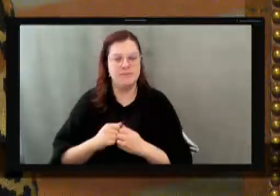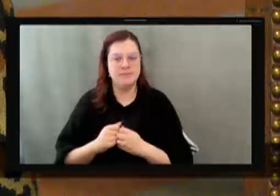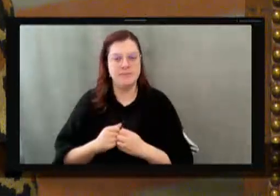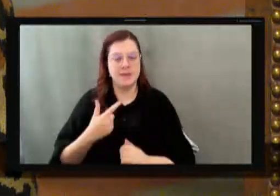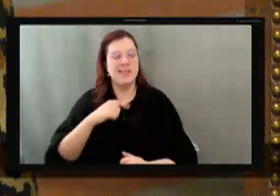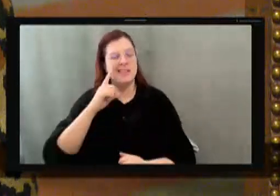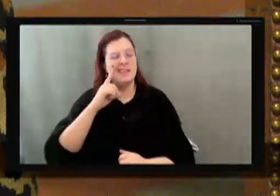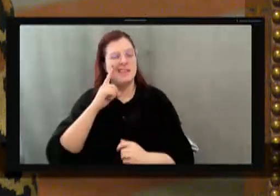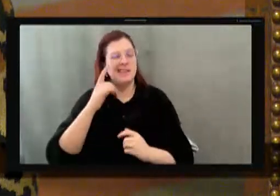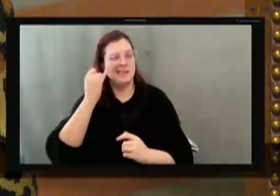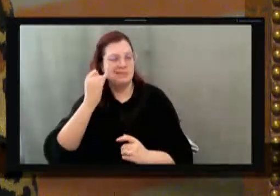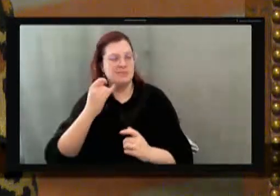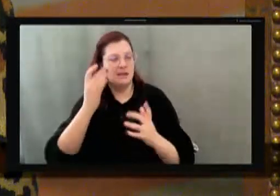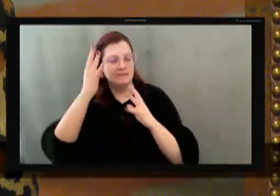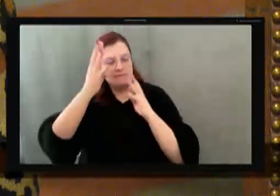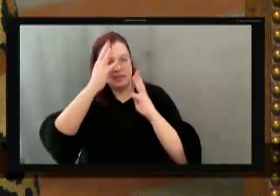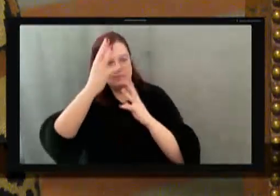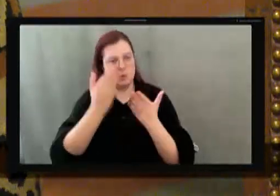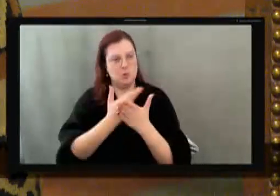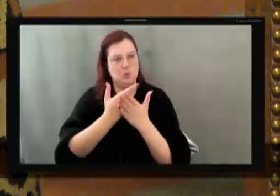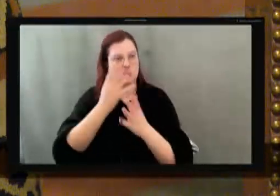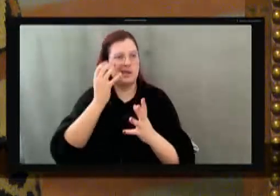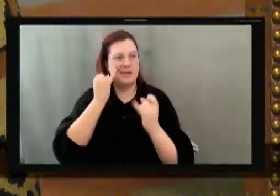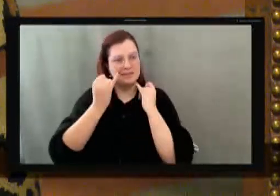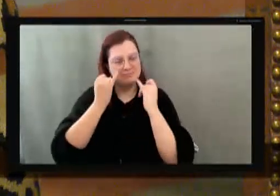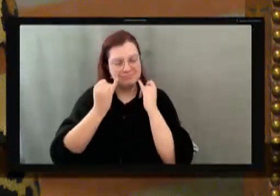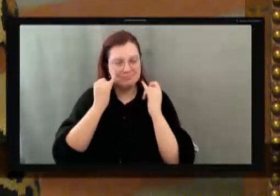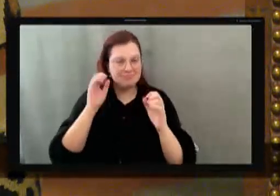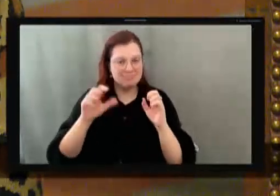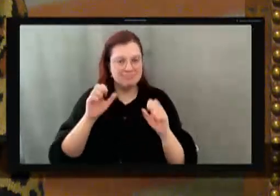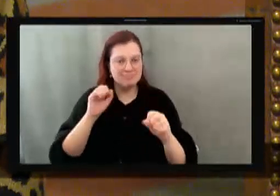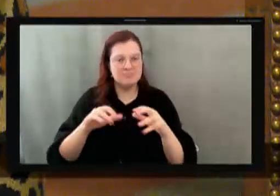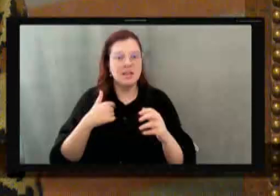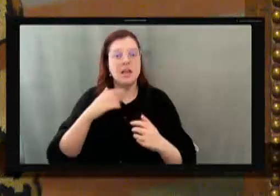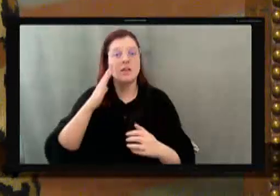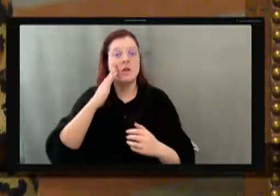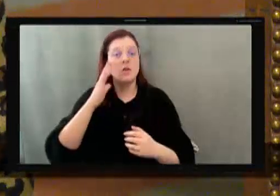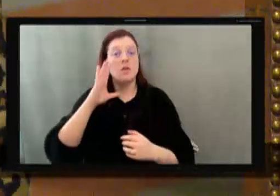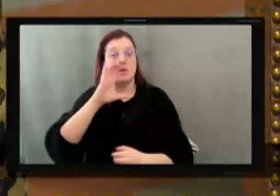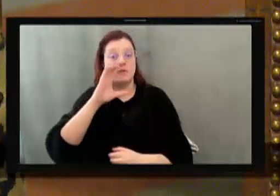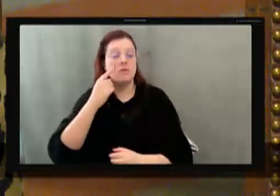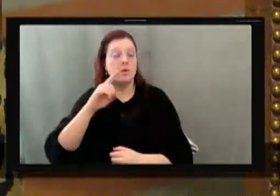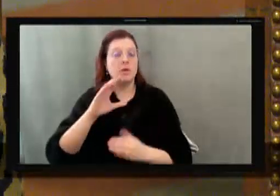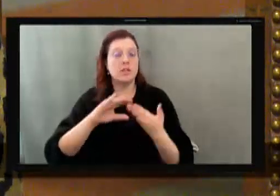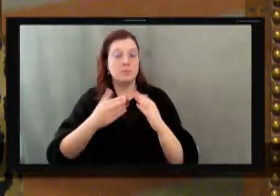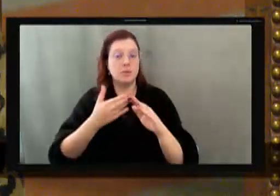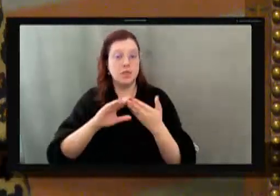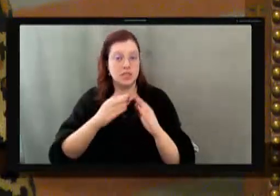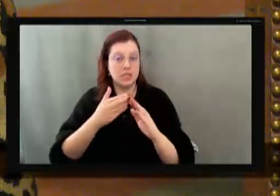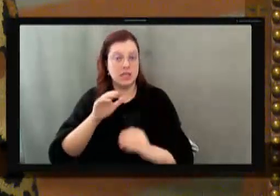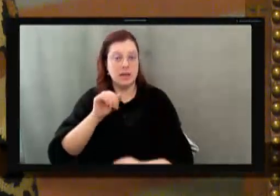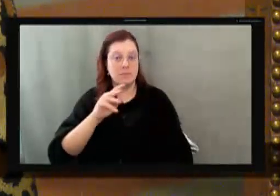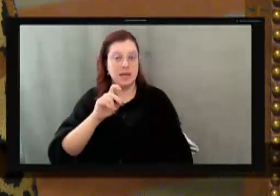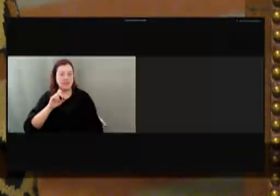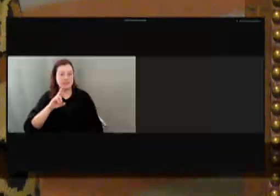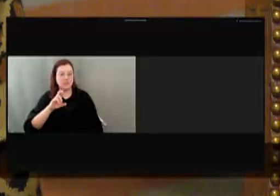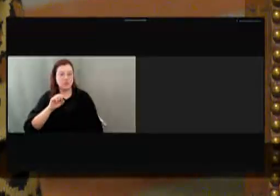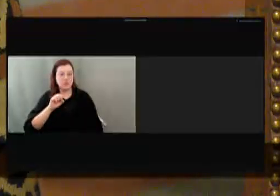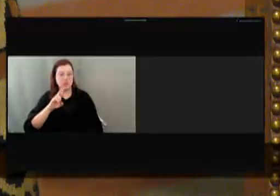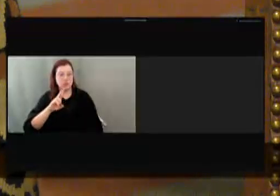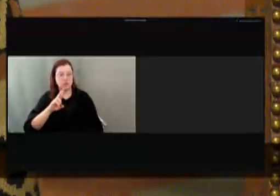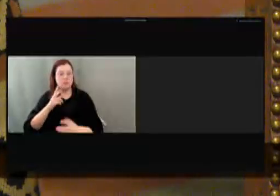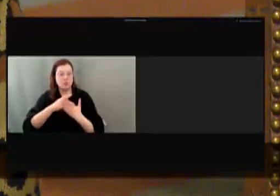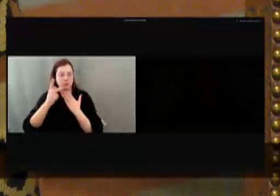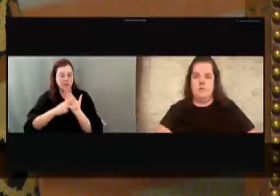innovative approaches. I know we're looking at a community ambassadors program, so a little bit on the communication side as well to help